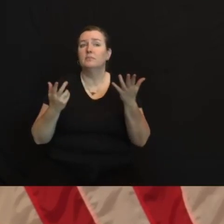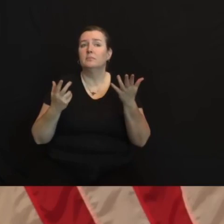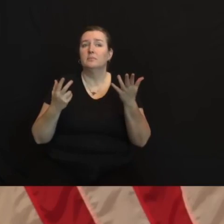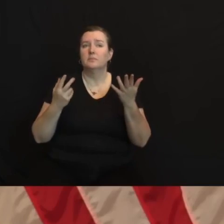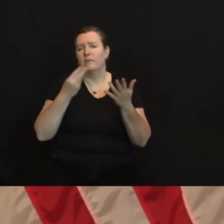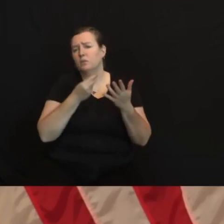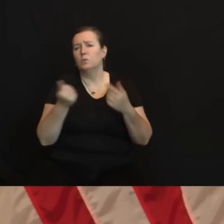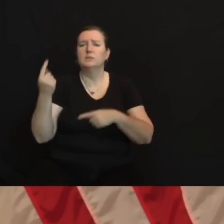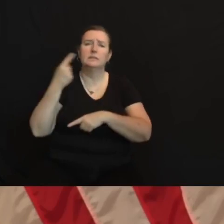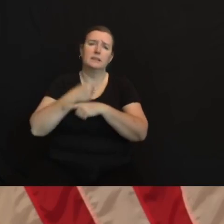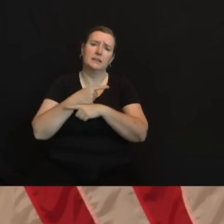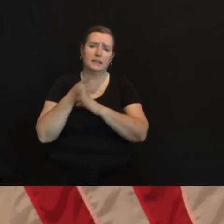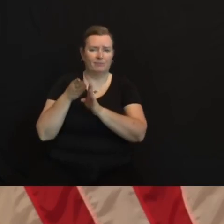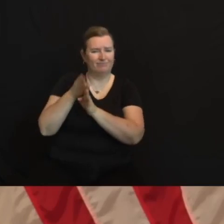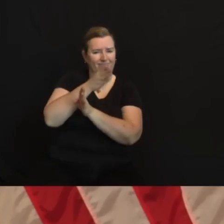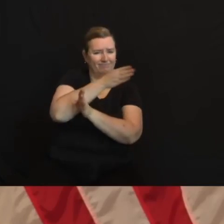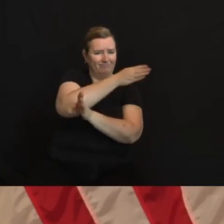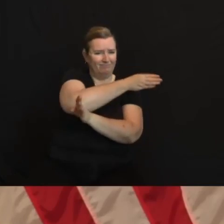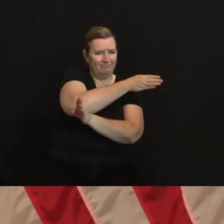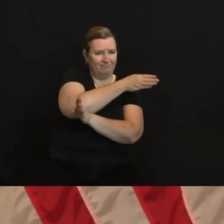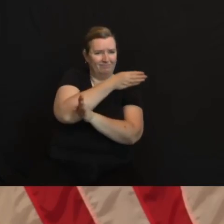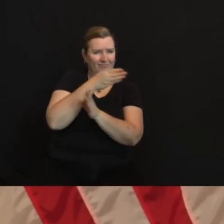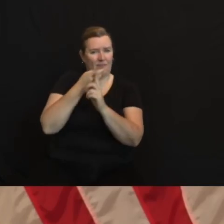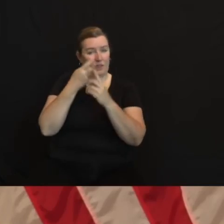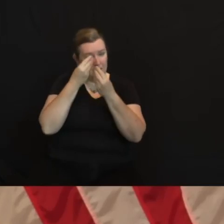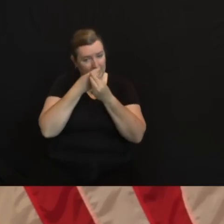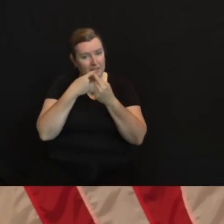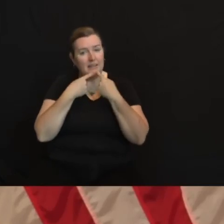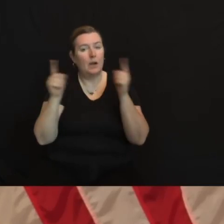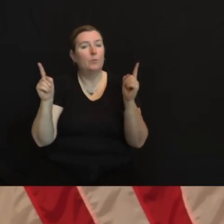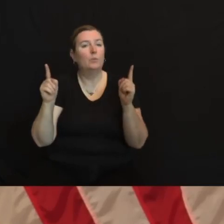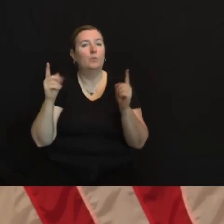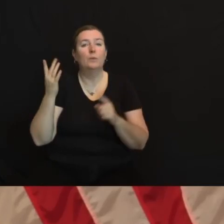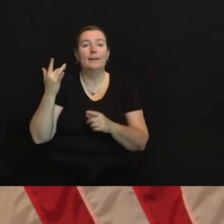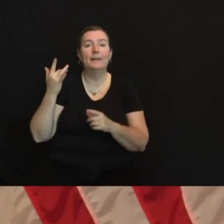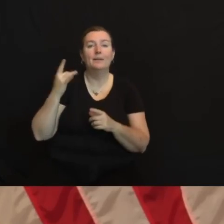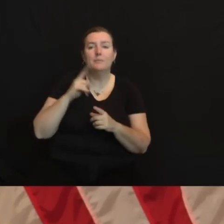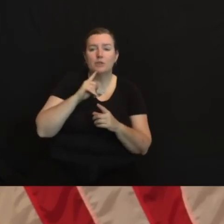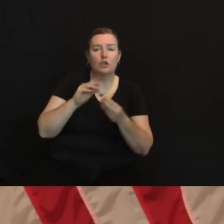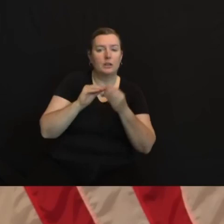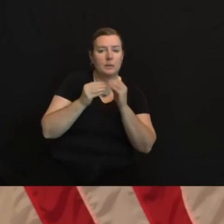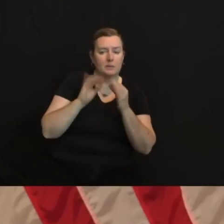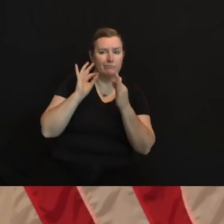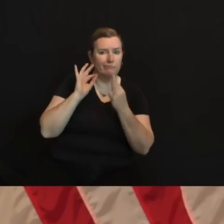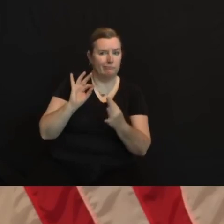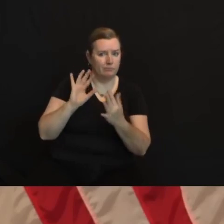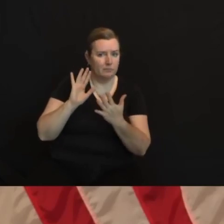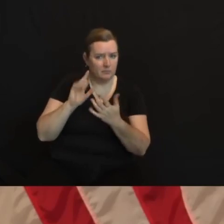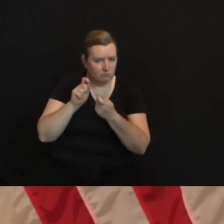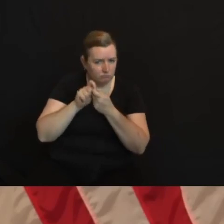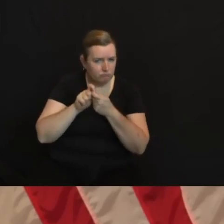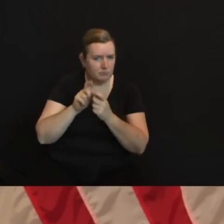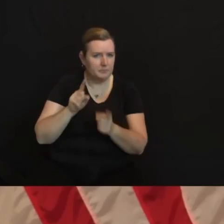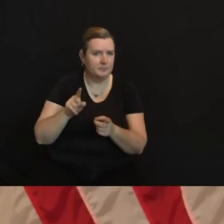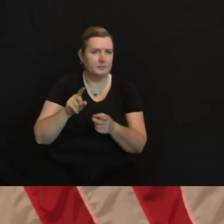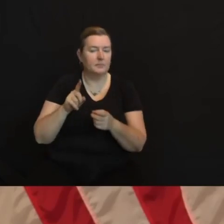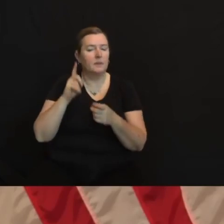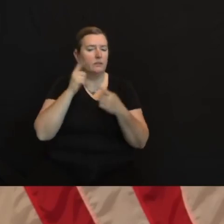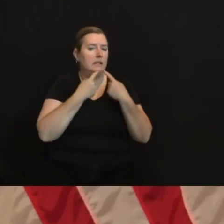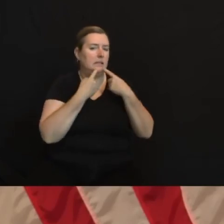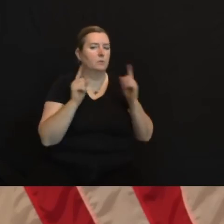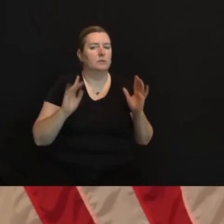when we actually report out the numbers, because we want to make sure that we have enough stability in the numbers so that the number of reports